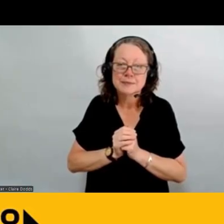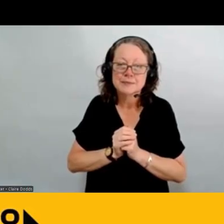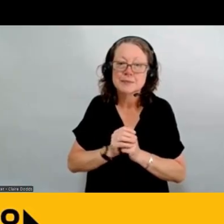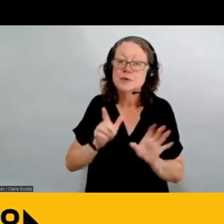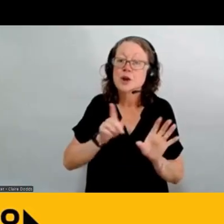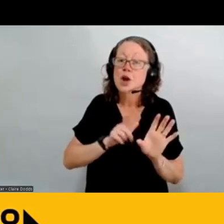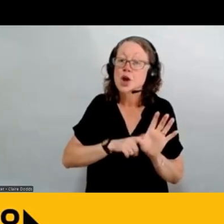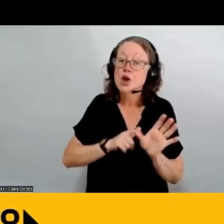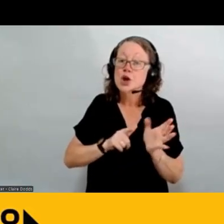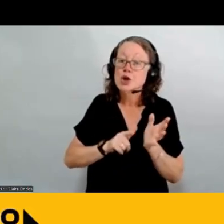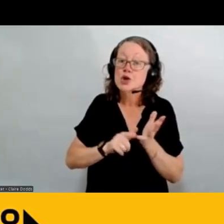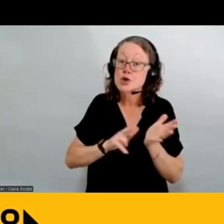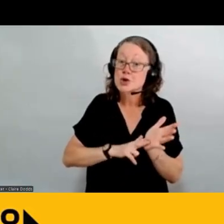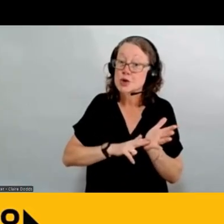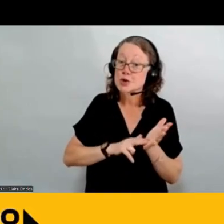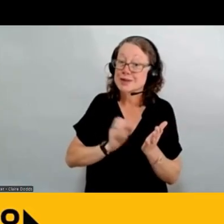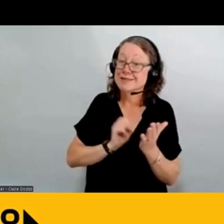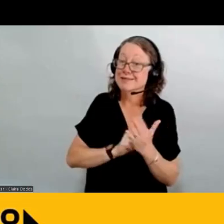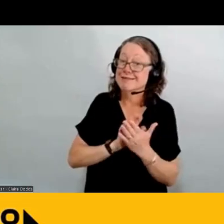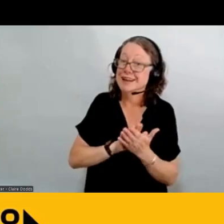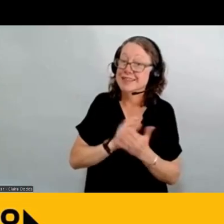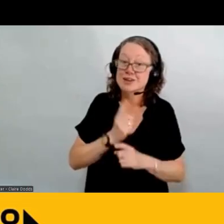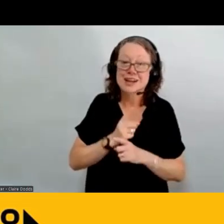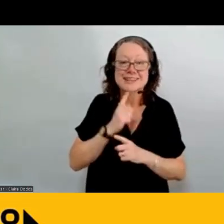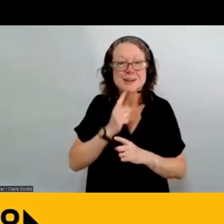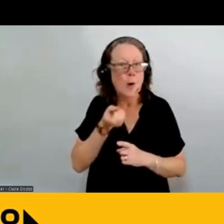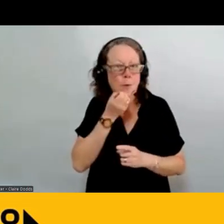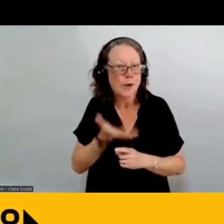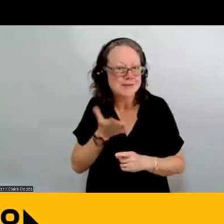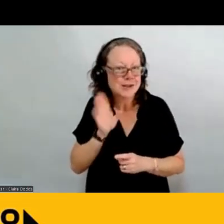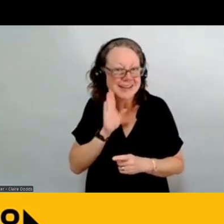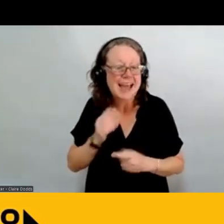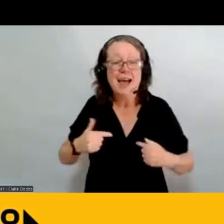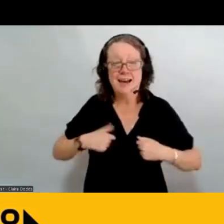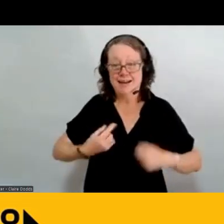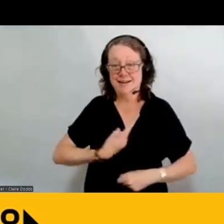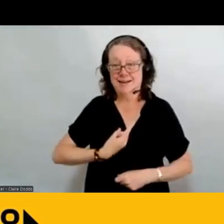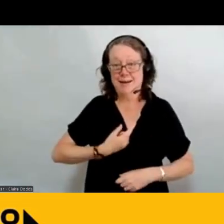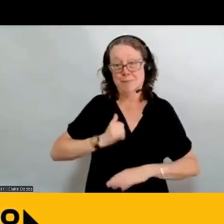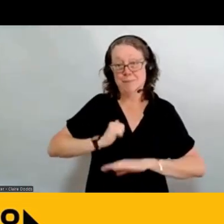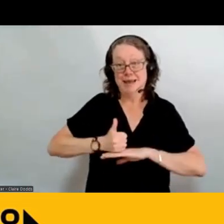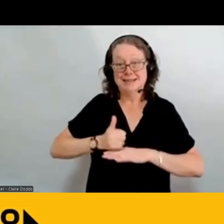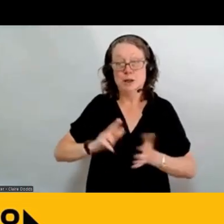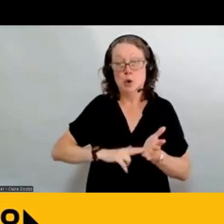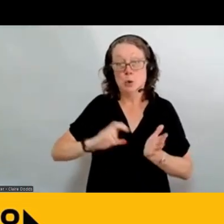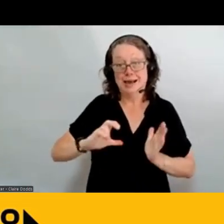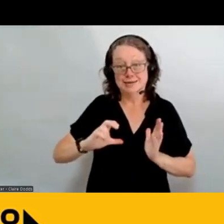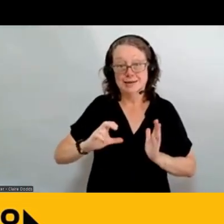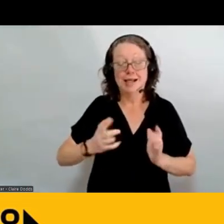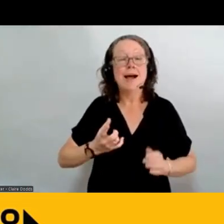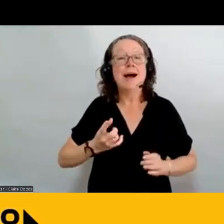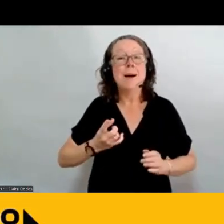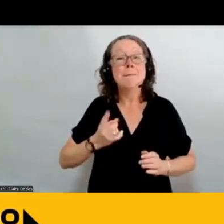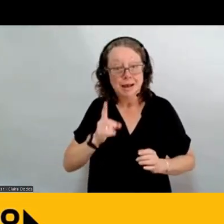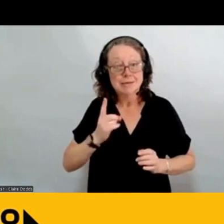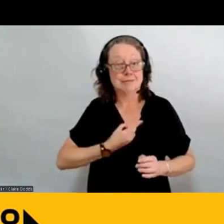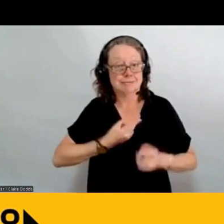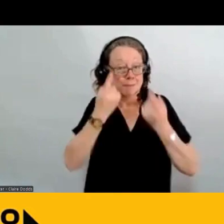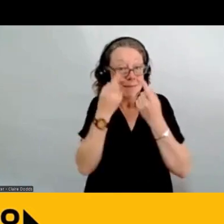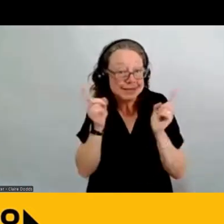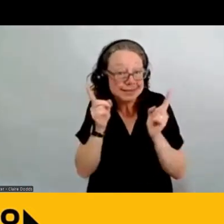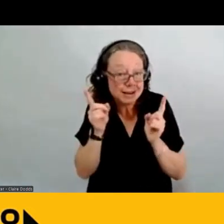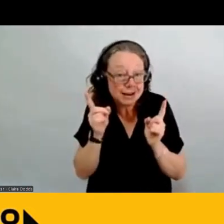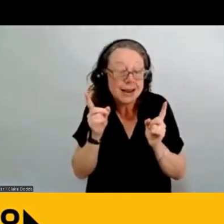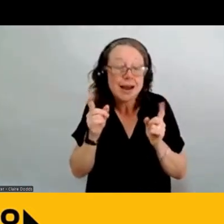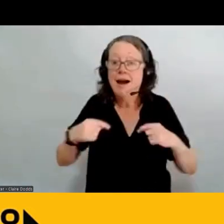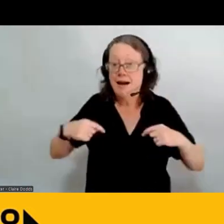Yun has responded and said, wonderful to hear. I am based in Newcastle. I am Mexican and I'm going to do something to celebrate Day of the Dead here